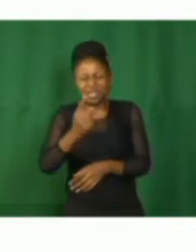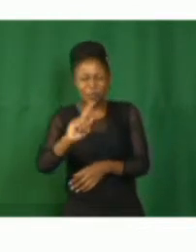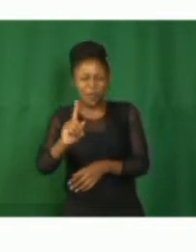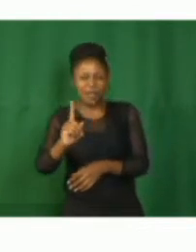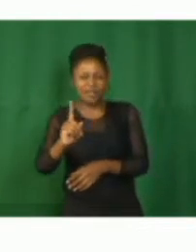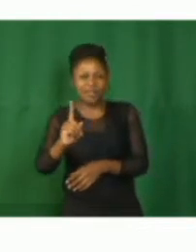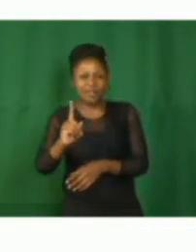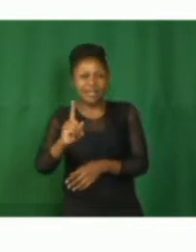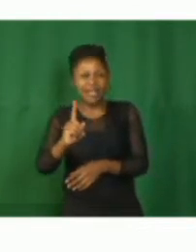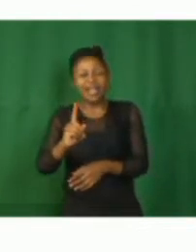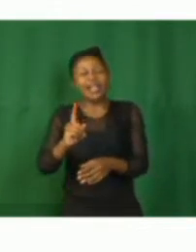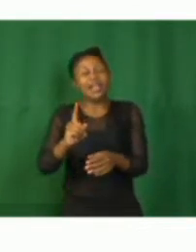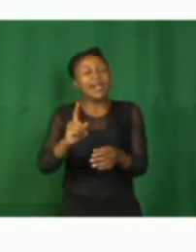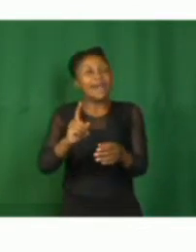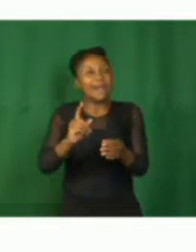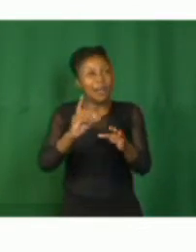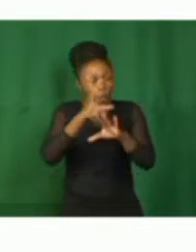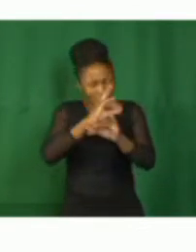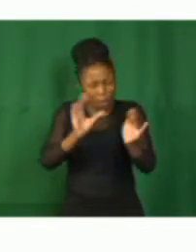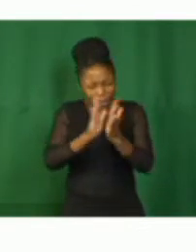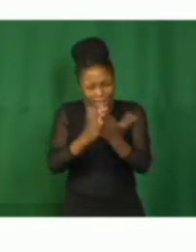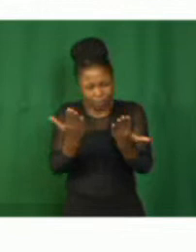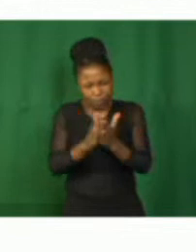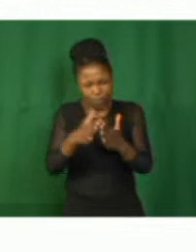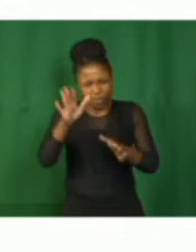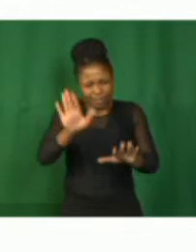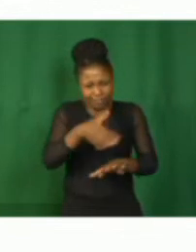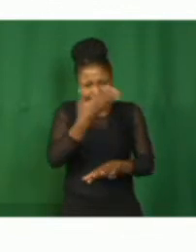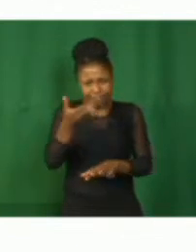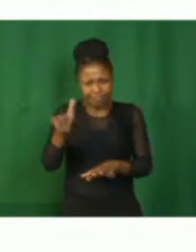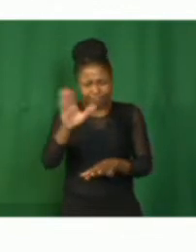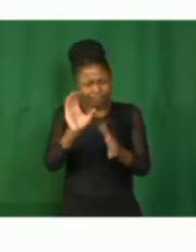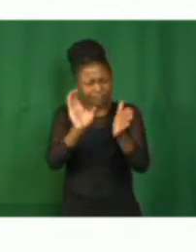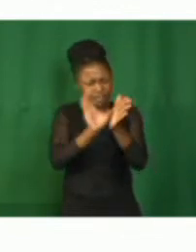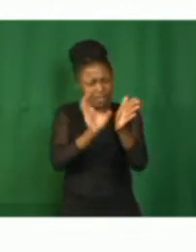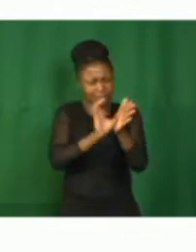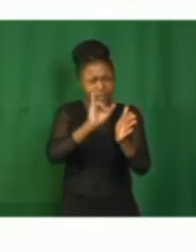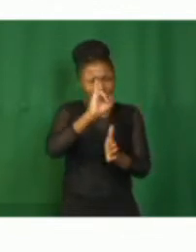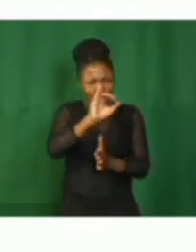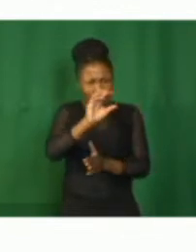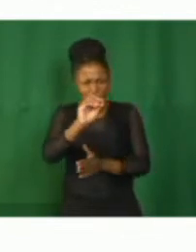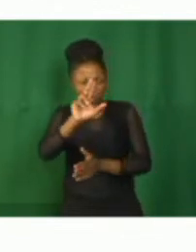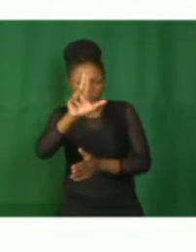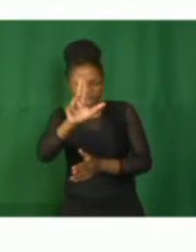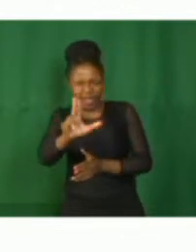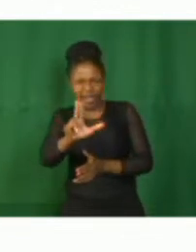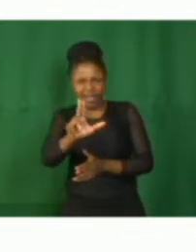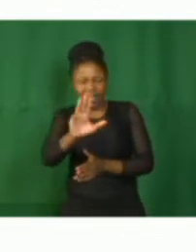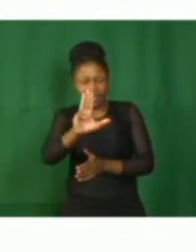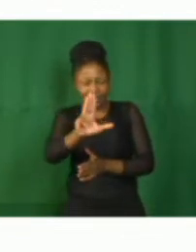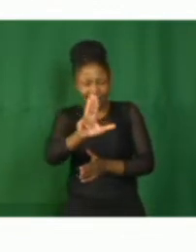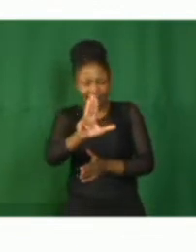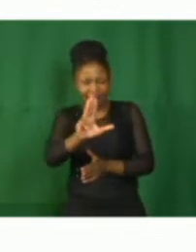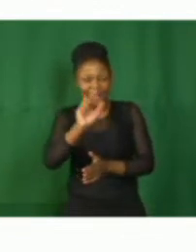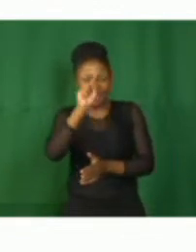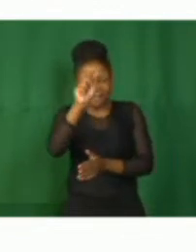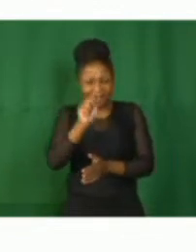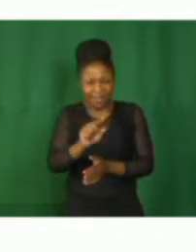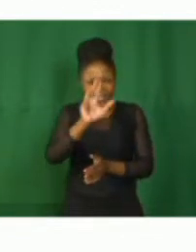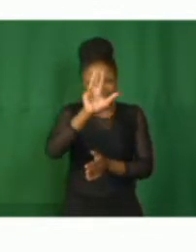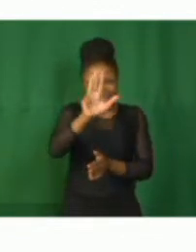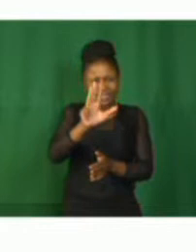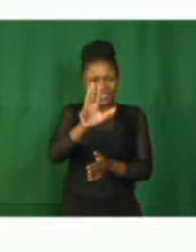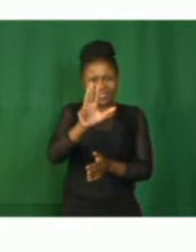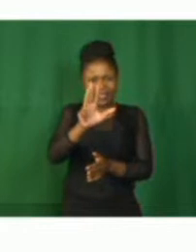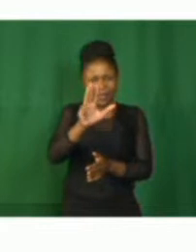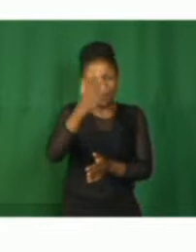Psalm 109, verse 8? David prophesied about the death of